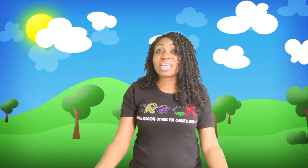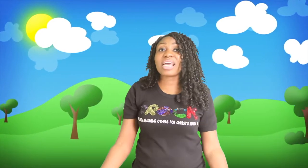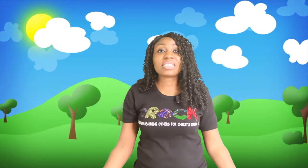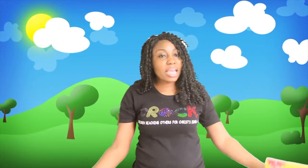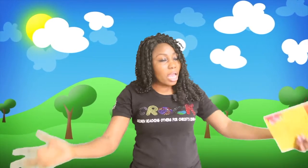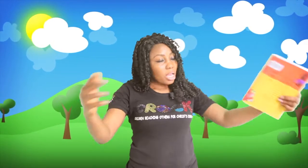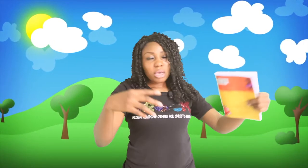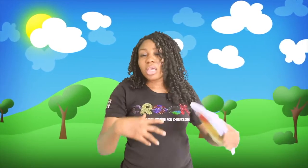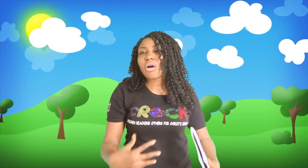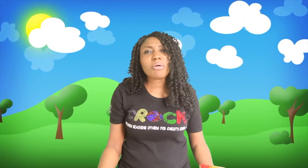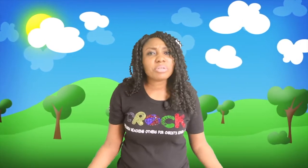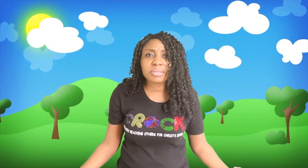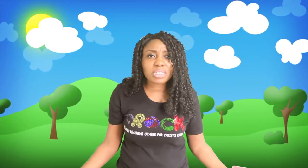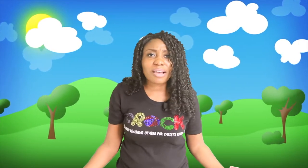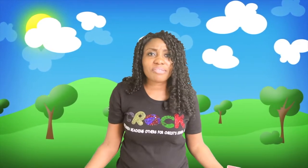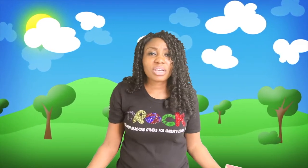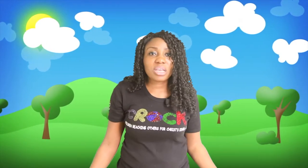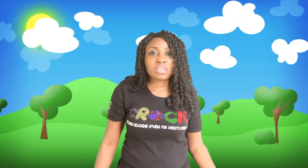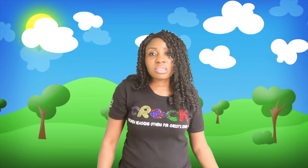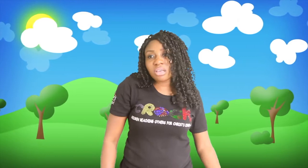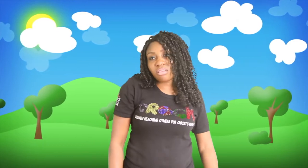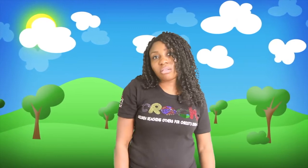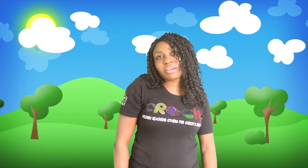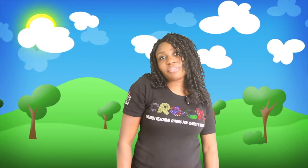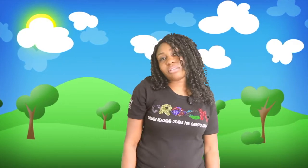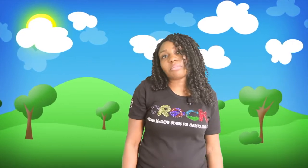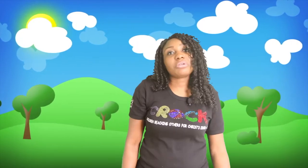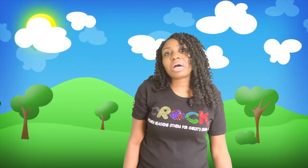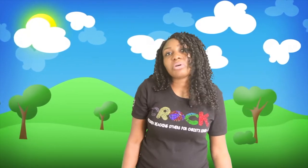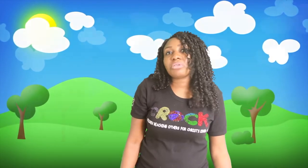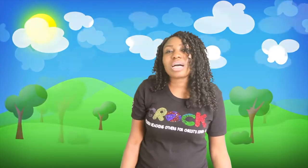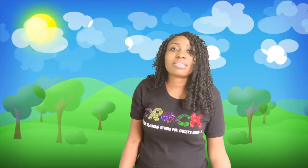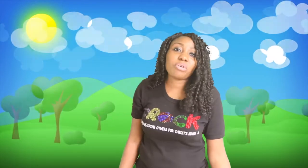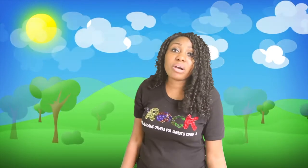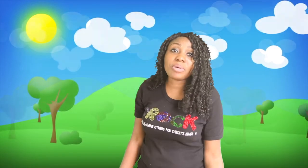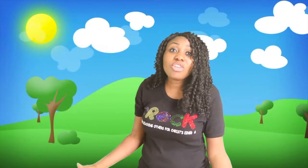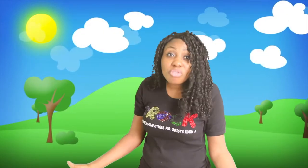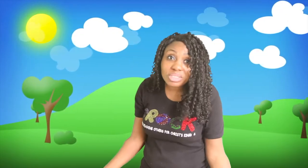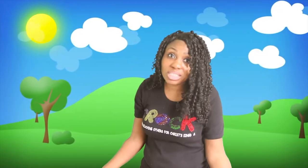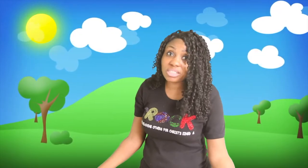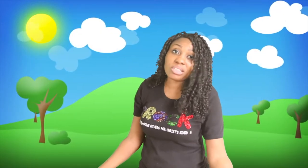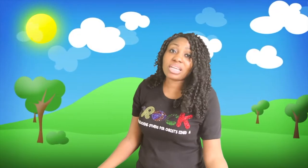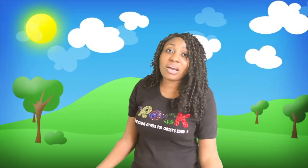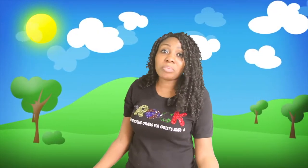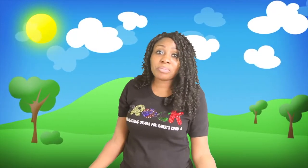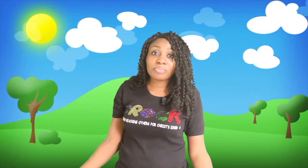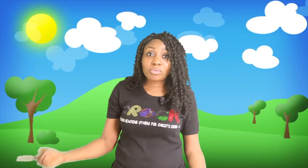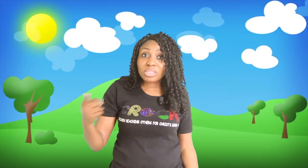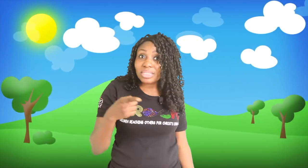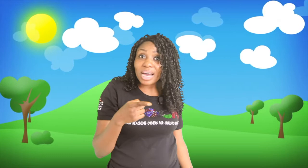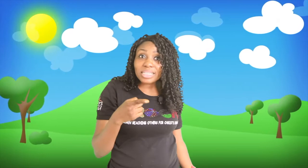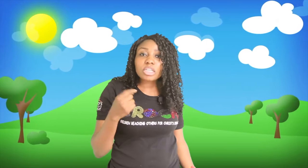And when he gets there, he humbled himself. He didn't say, he's not my friend, so I'm not going to ask for help. He knows that Jesus can help